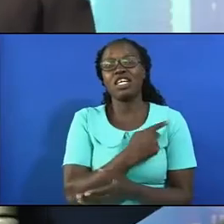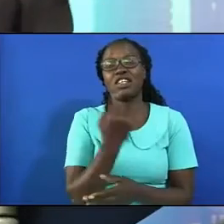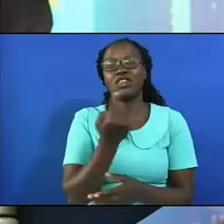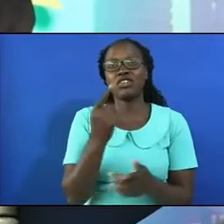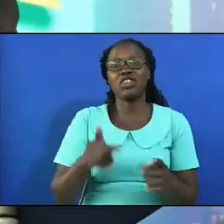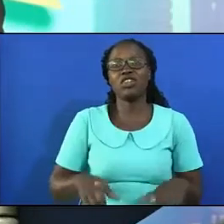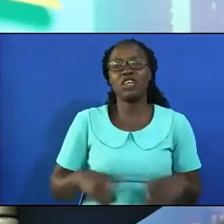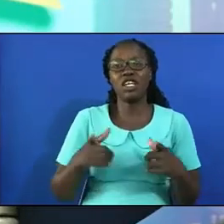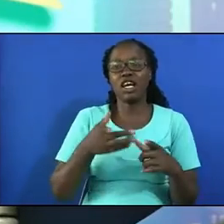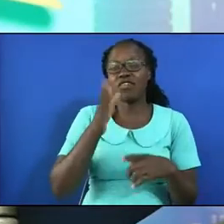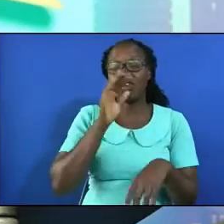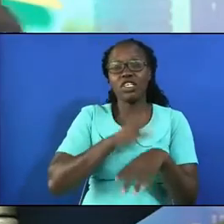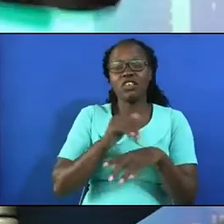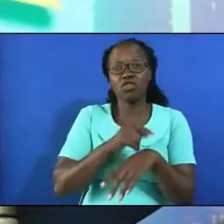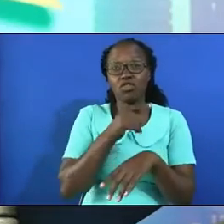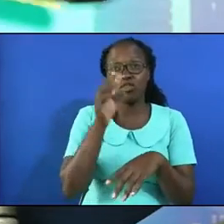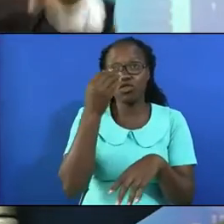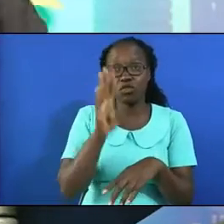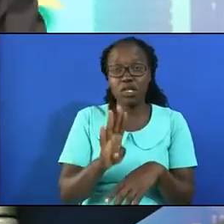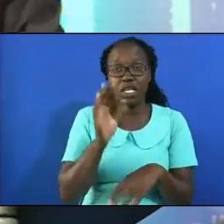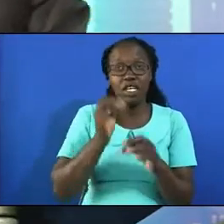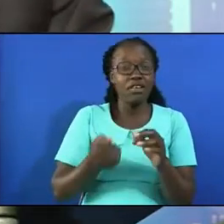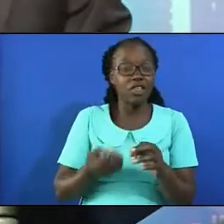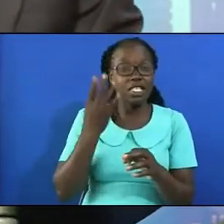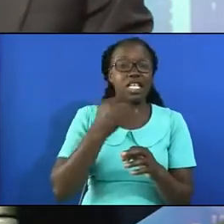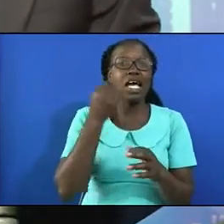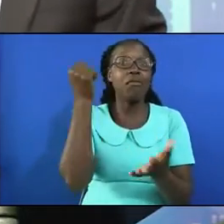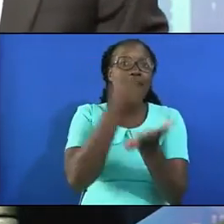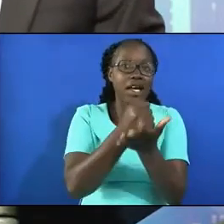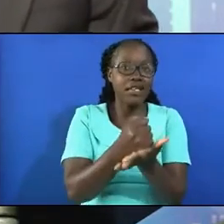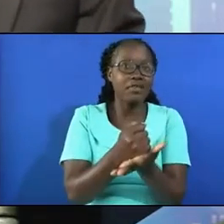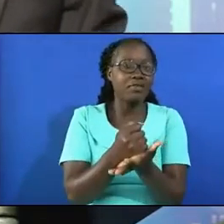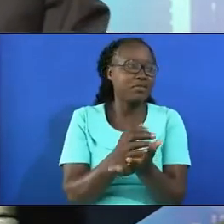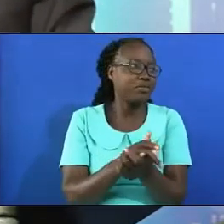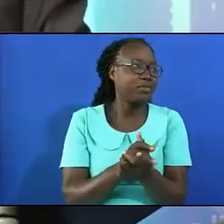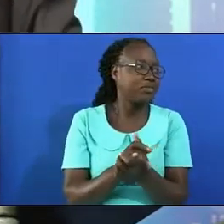single life that God has called you to be. If you understand me, say amen. Amen.